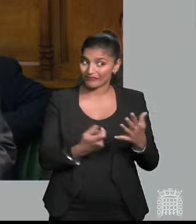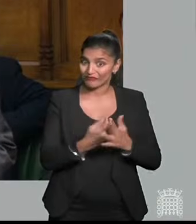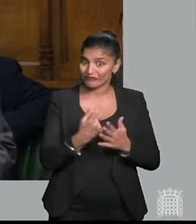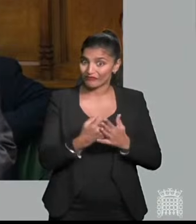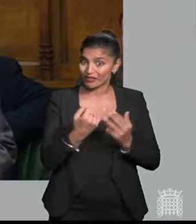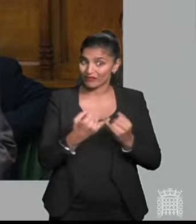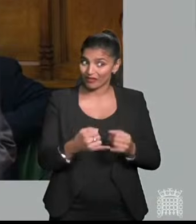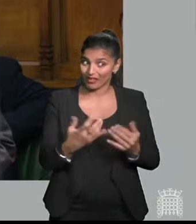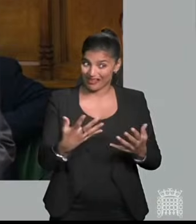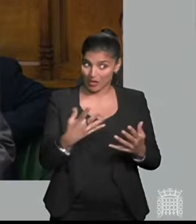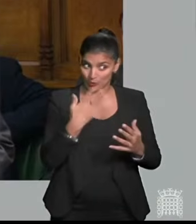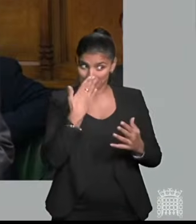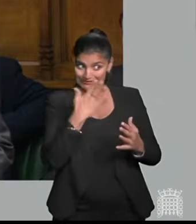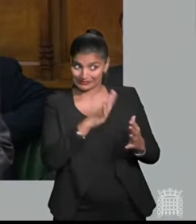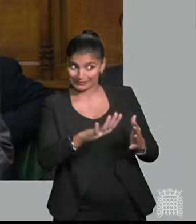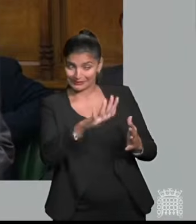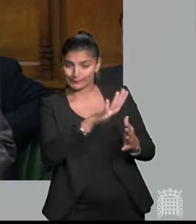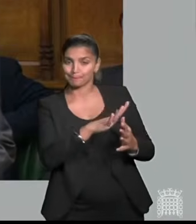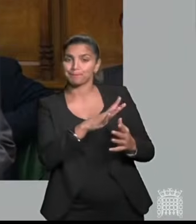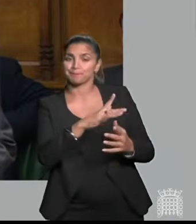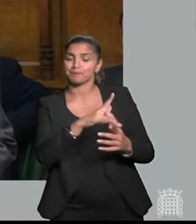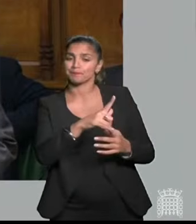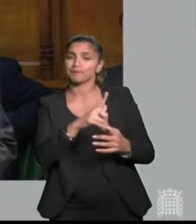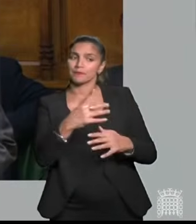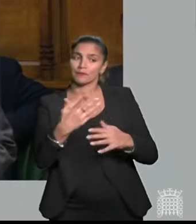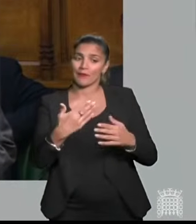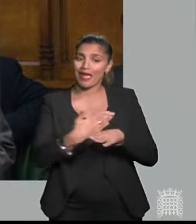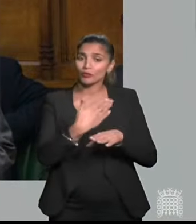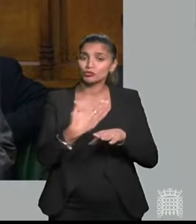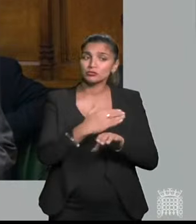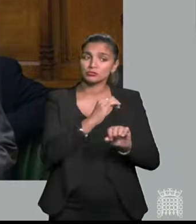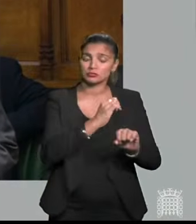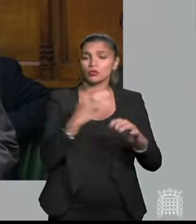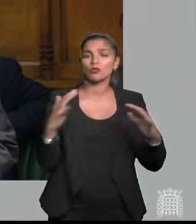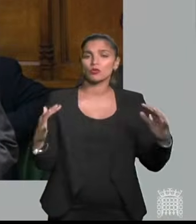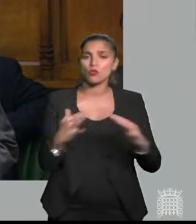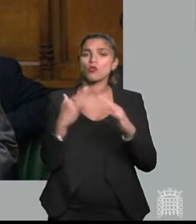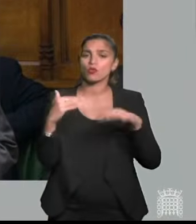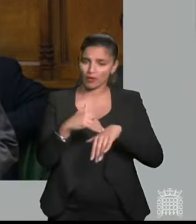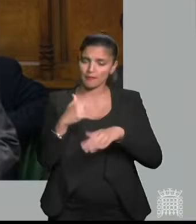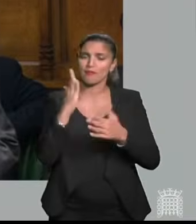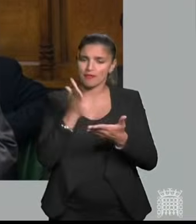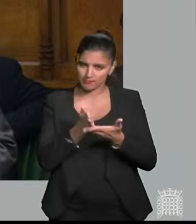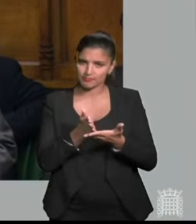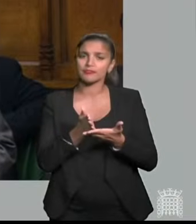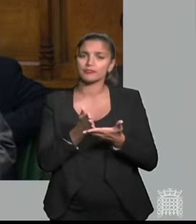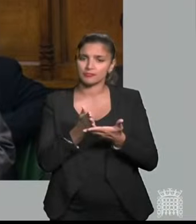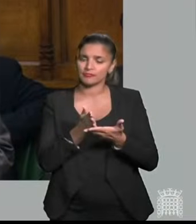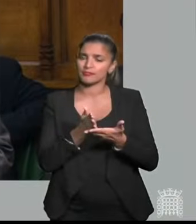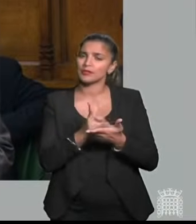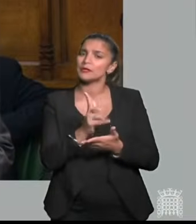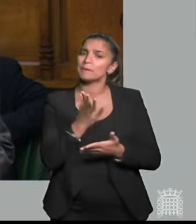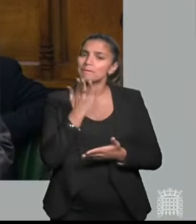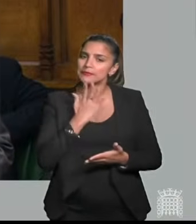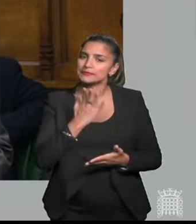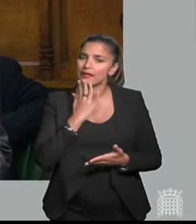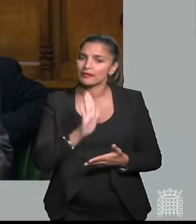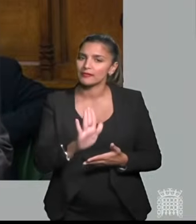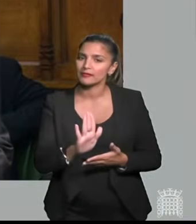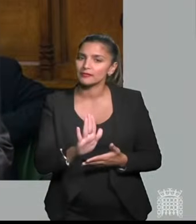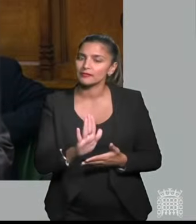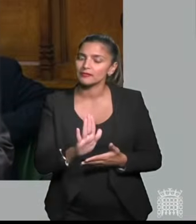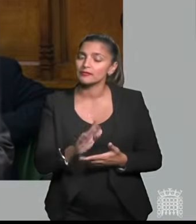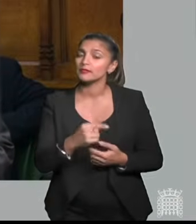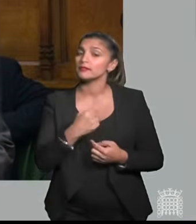indeed amounting to a war crime, and that will not only be a crime, it will be a mistake. And I